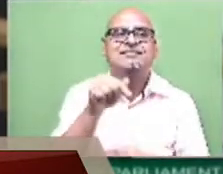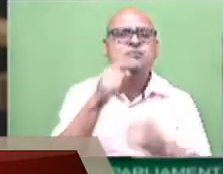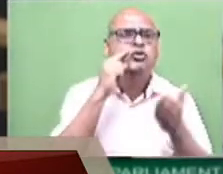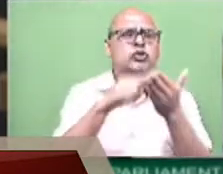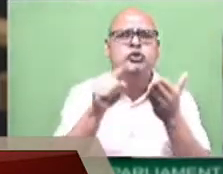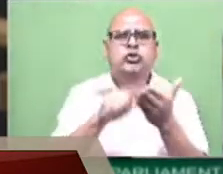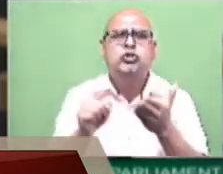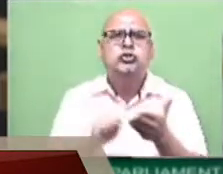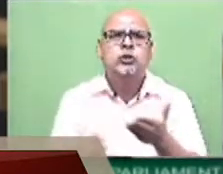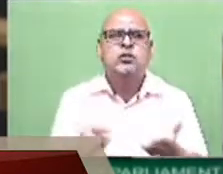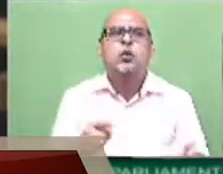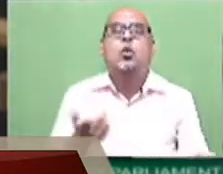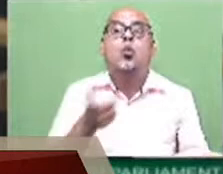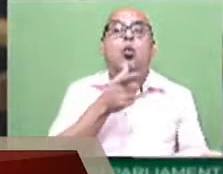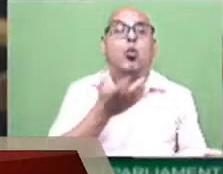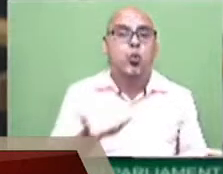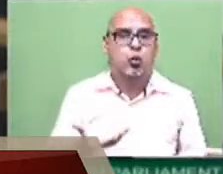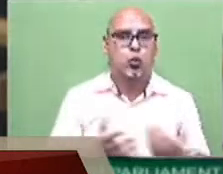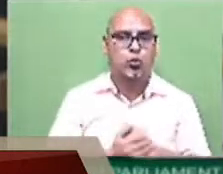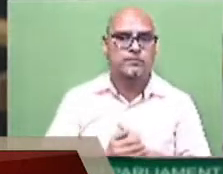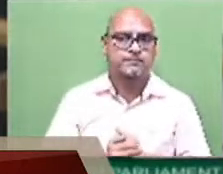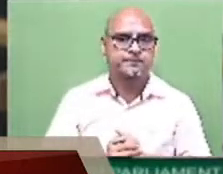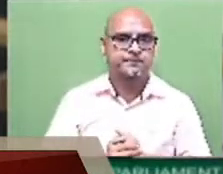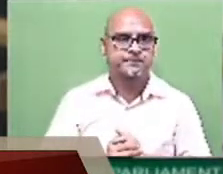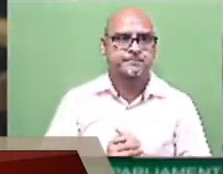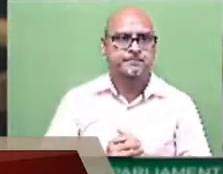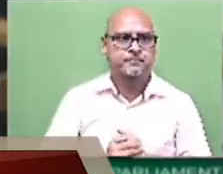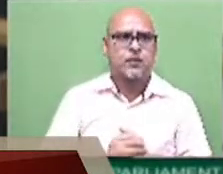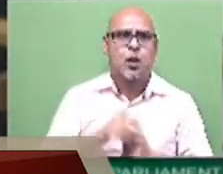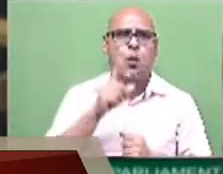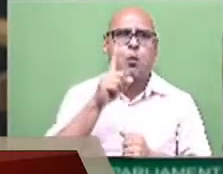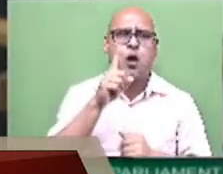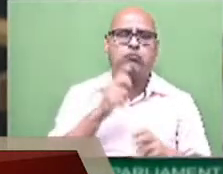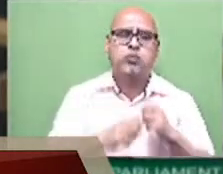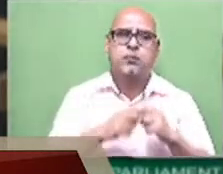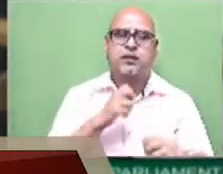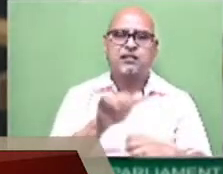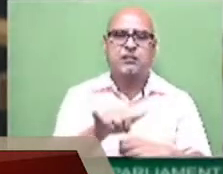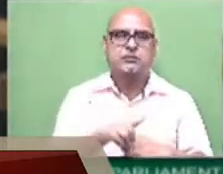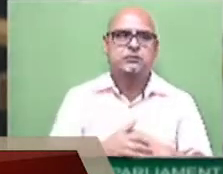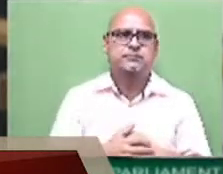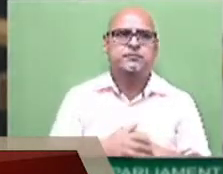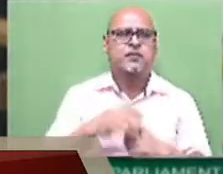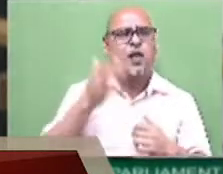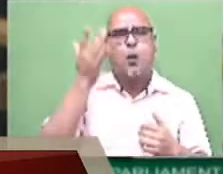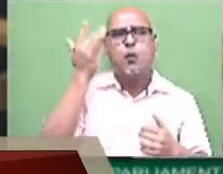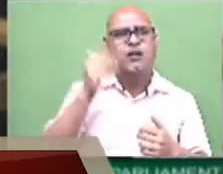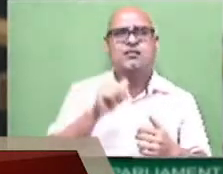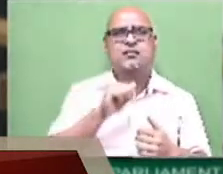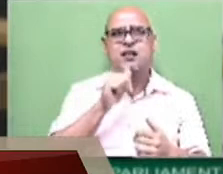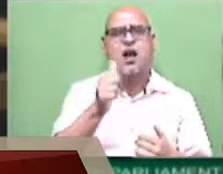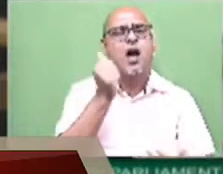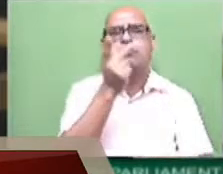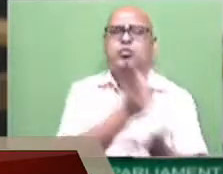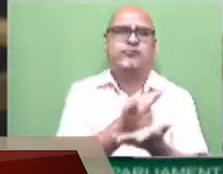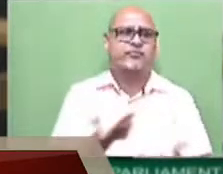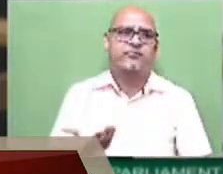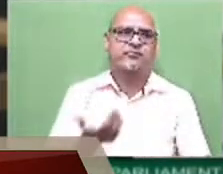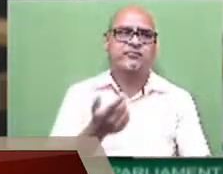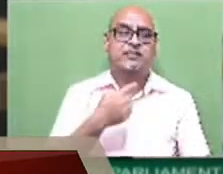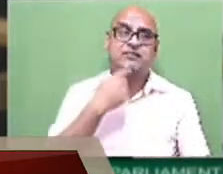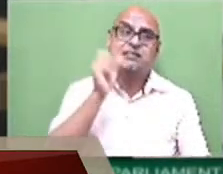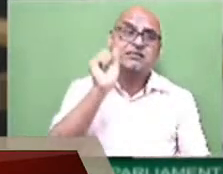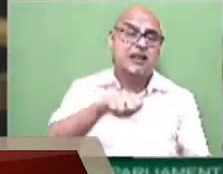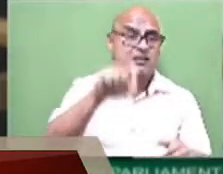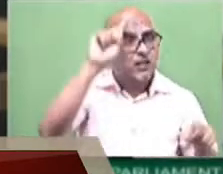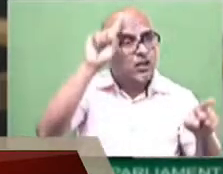we have trouble with placing our approval on in terms of the powers being given by a minister. It's something that we could